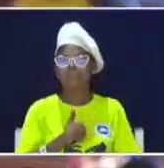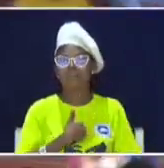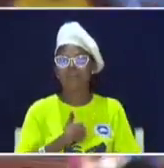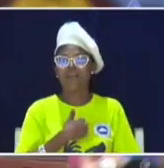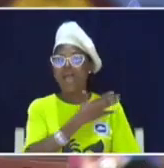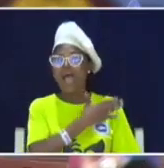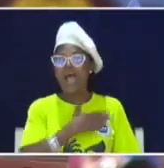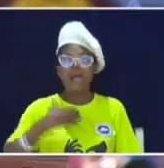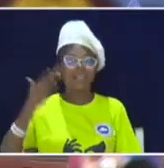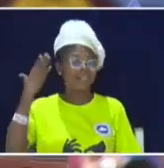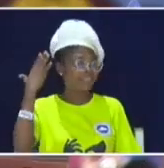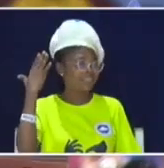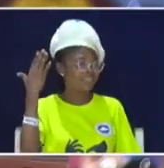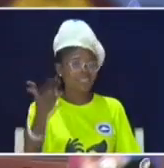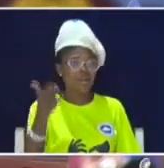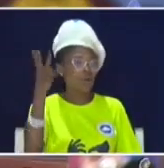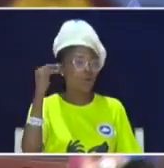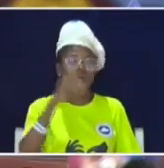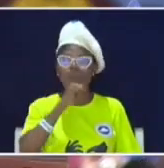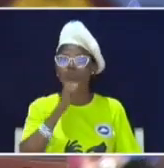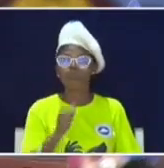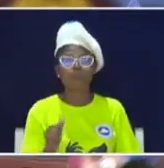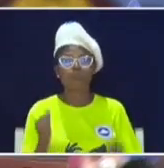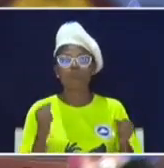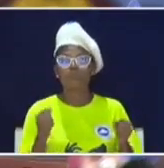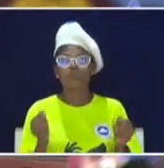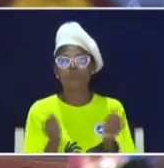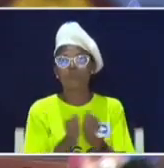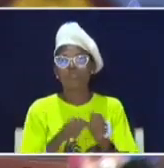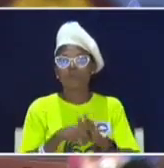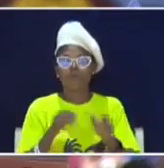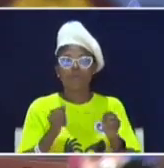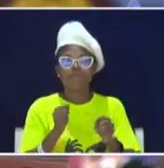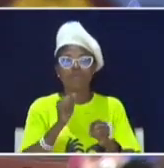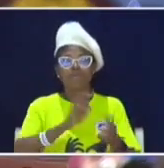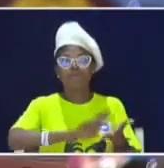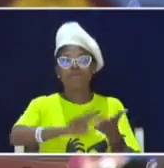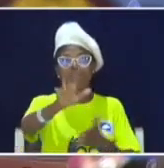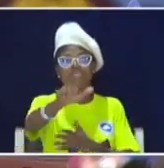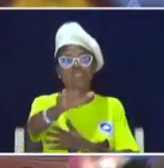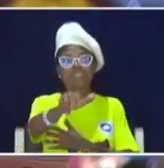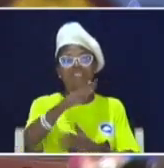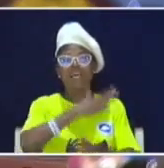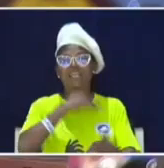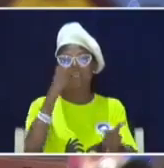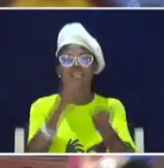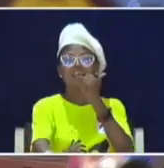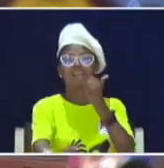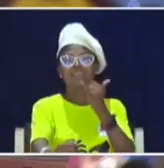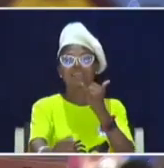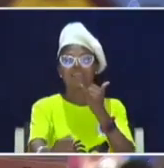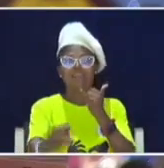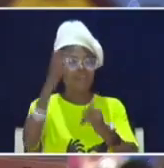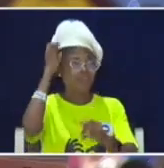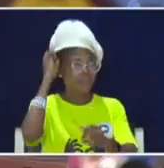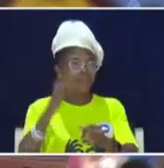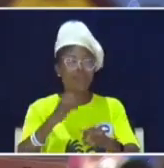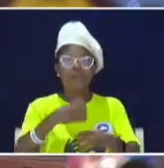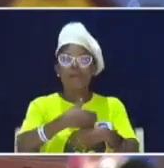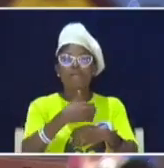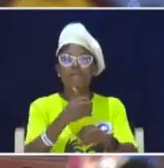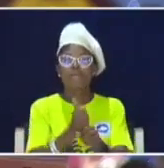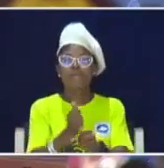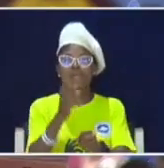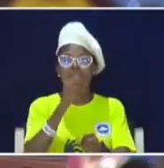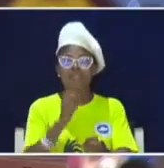And there was no strange God with him. Praise the Lord. Verse 13 as the last. He made him ride on